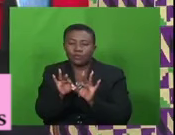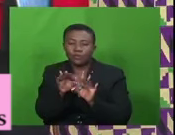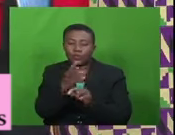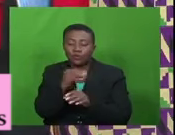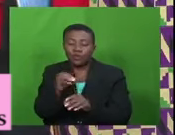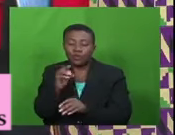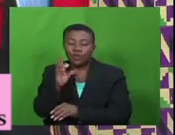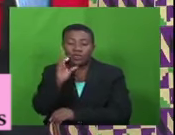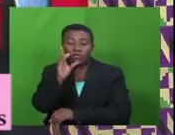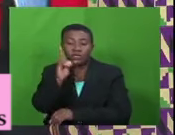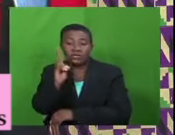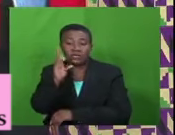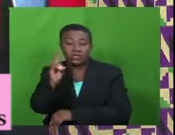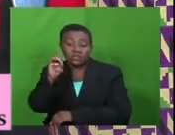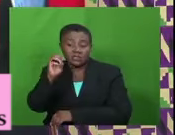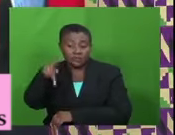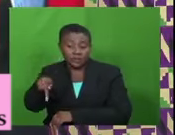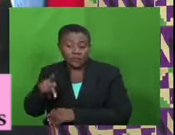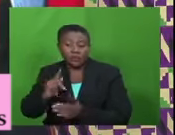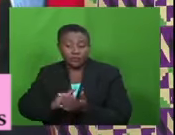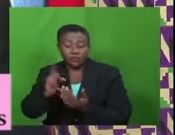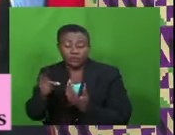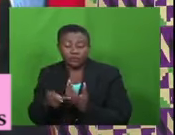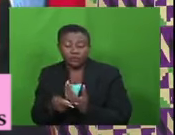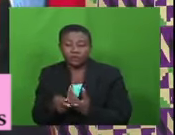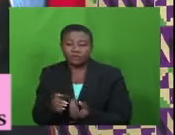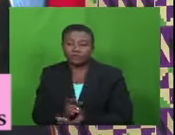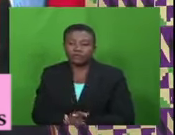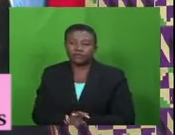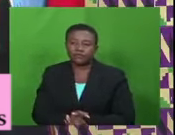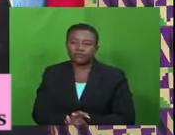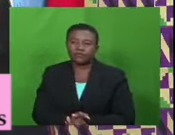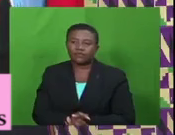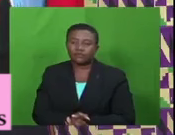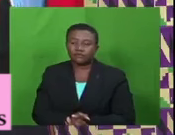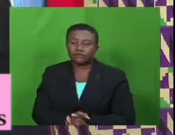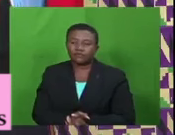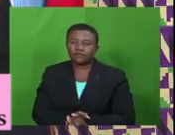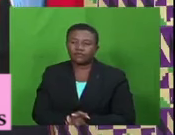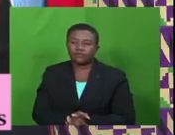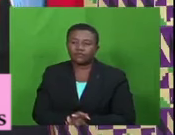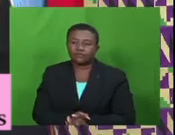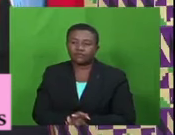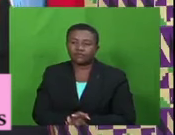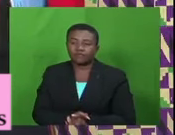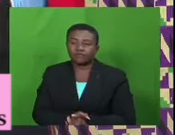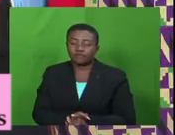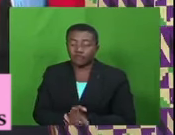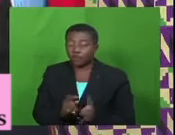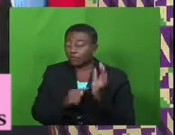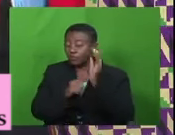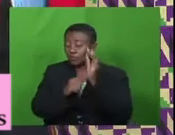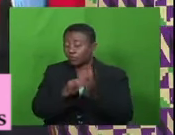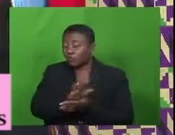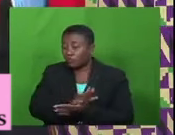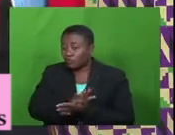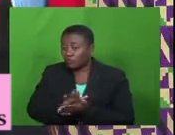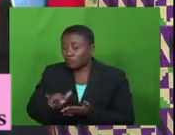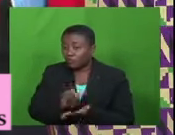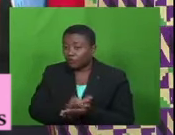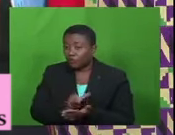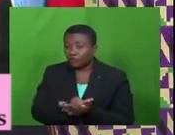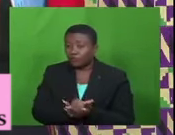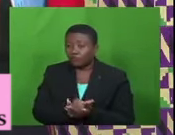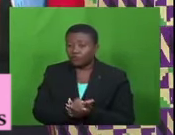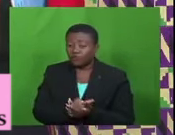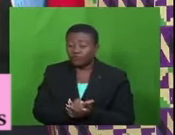revenue mobilization efforts. Mr. Speaker, it is clear that given the extent of the